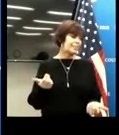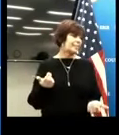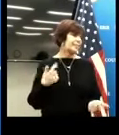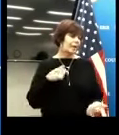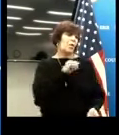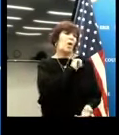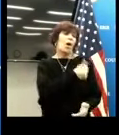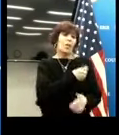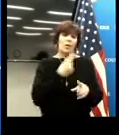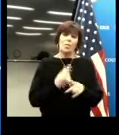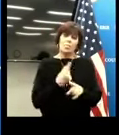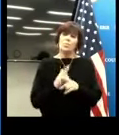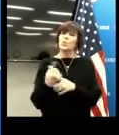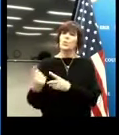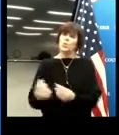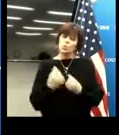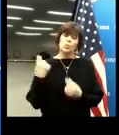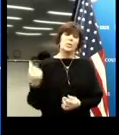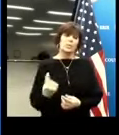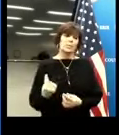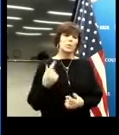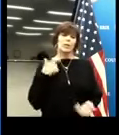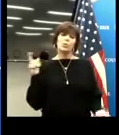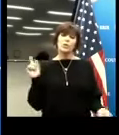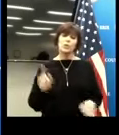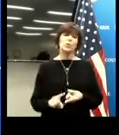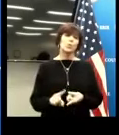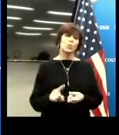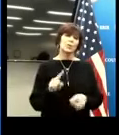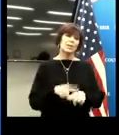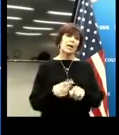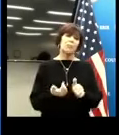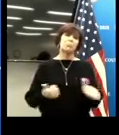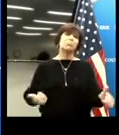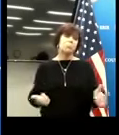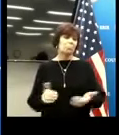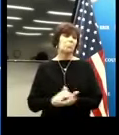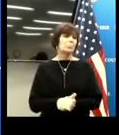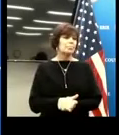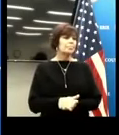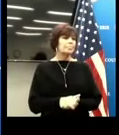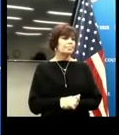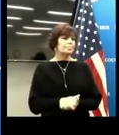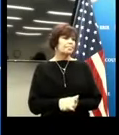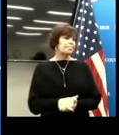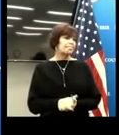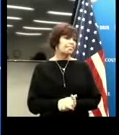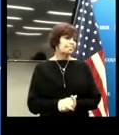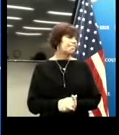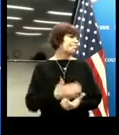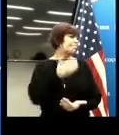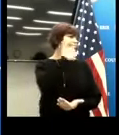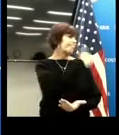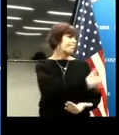authorized appropriate action so we can reduce that lag to the best it's possible. Okay,